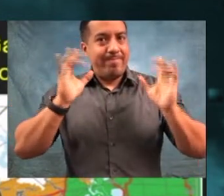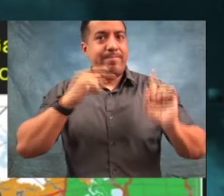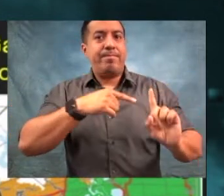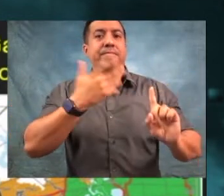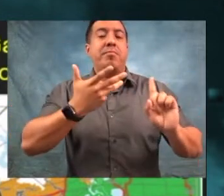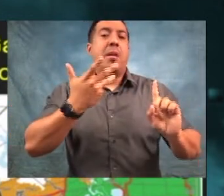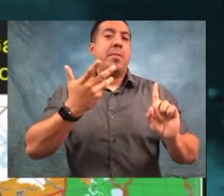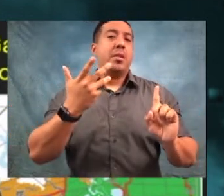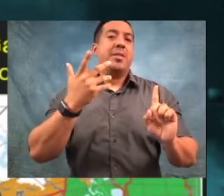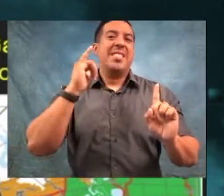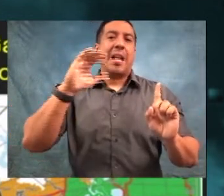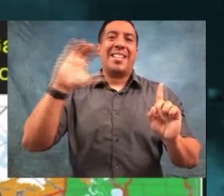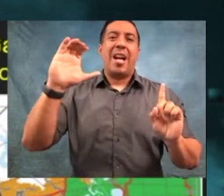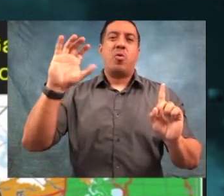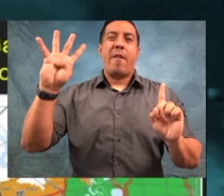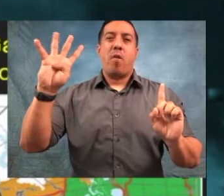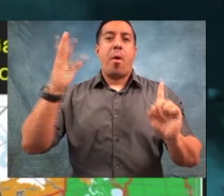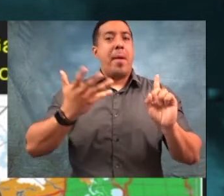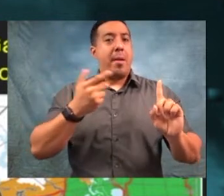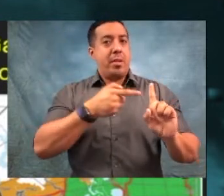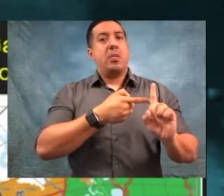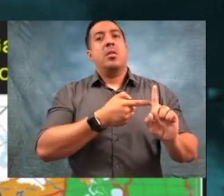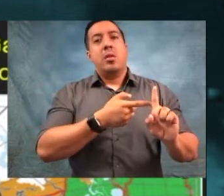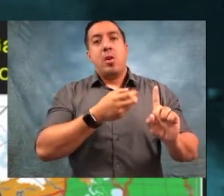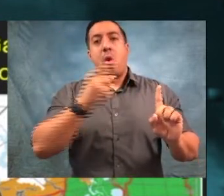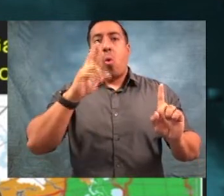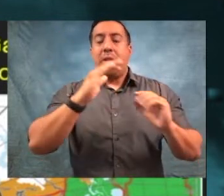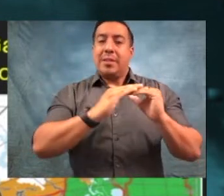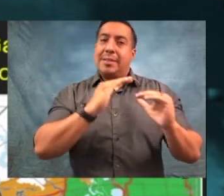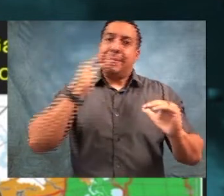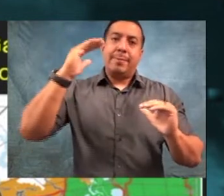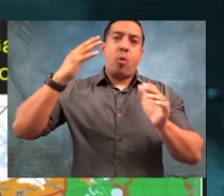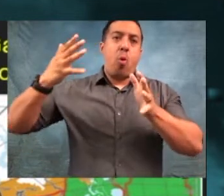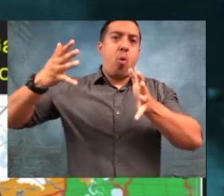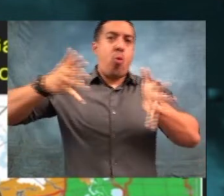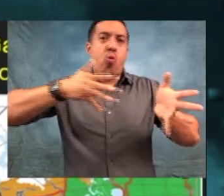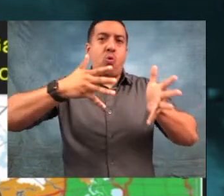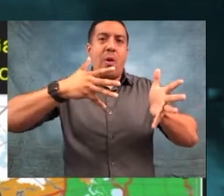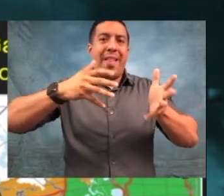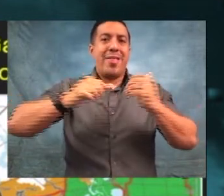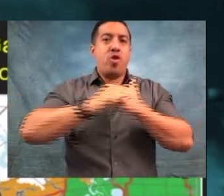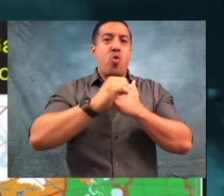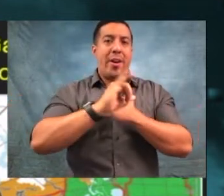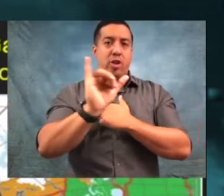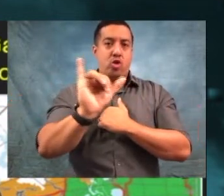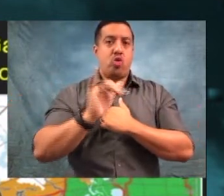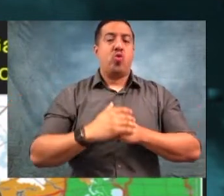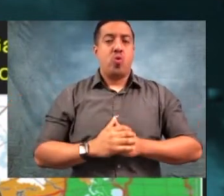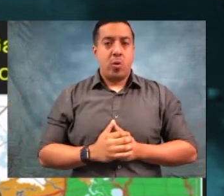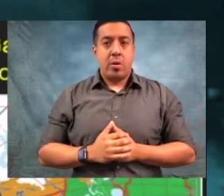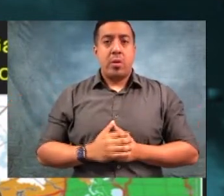of storm, perhaps a Category 4 like we showed, where there may be a significant wind threat as well. The areas